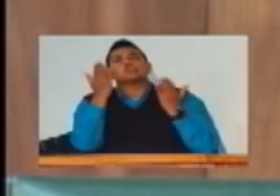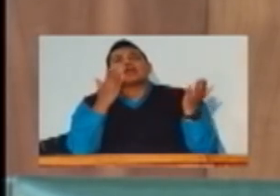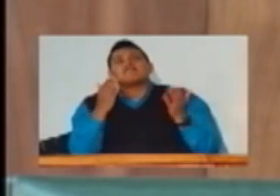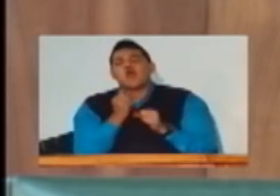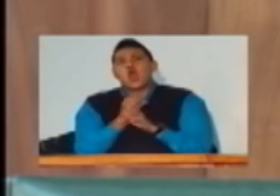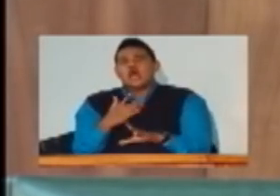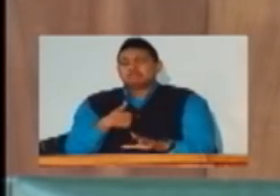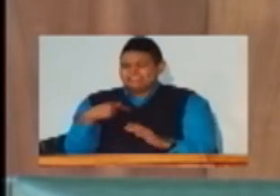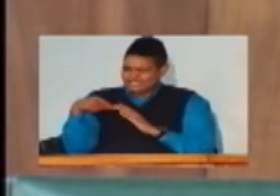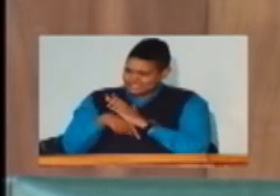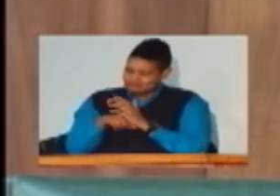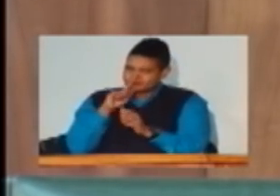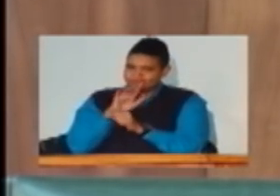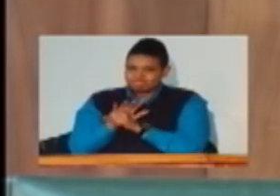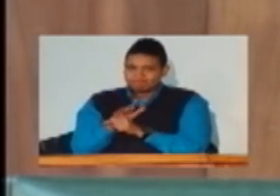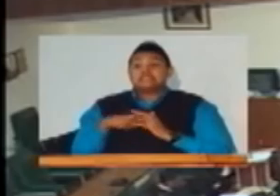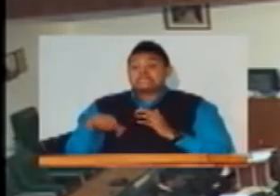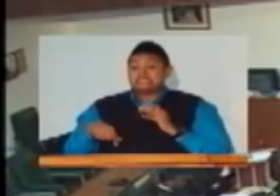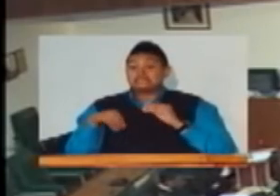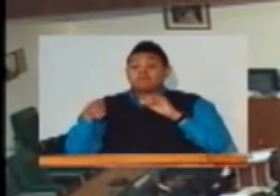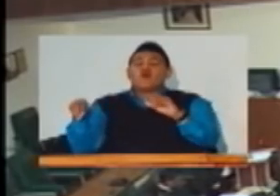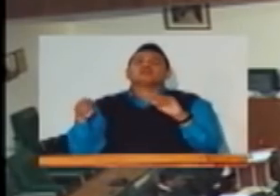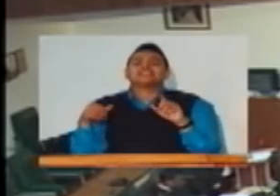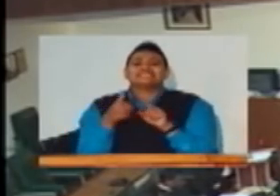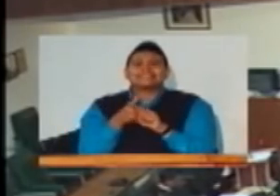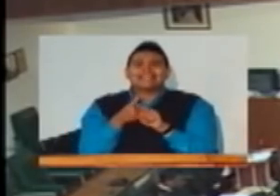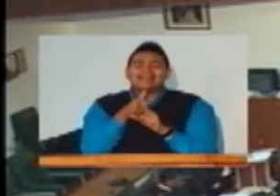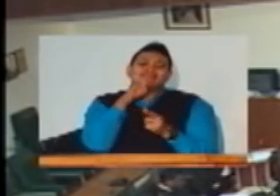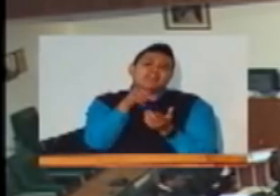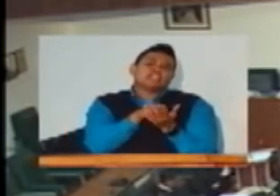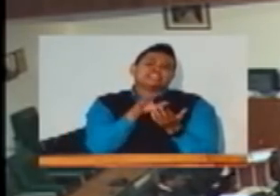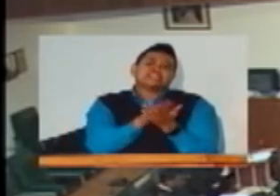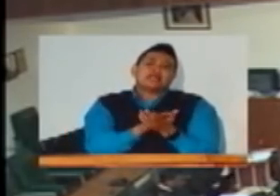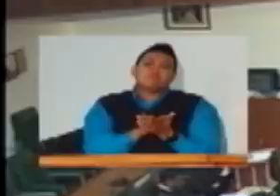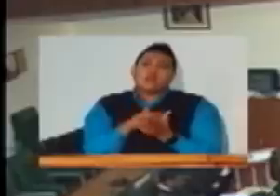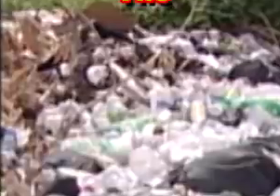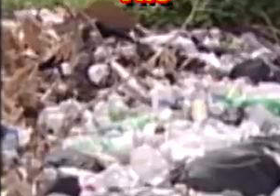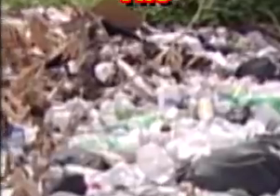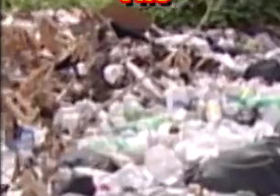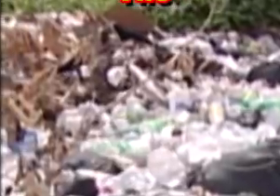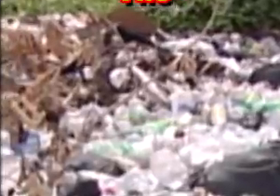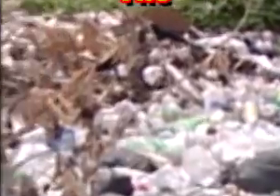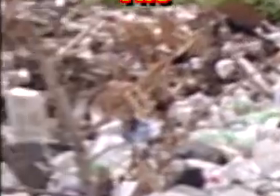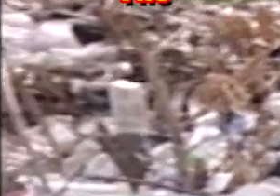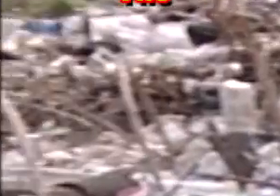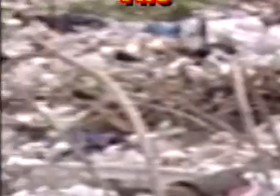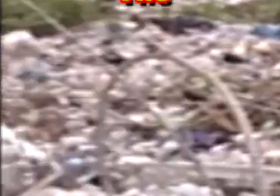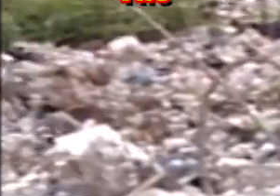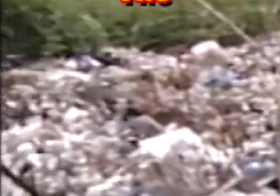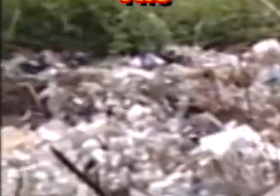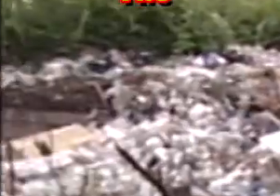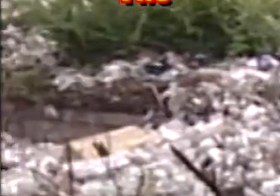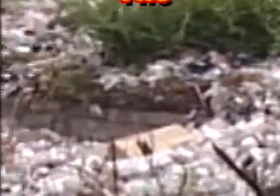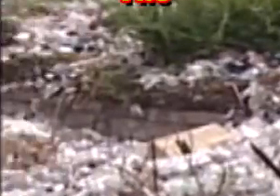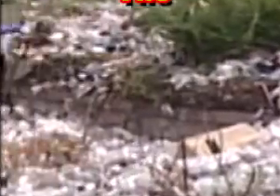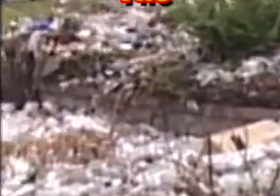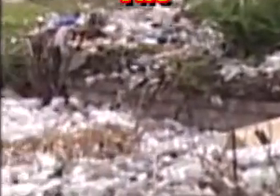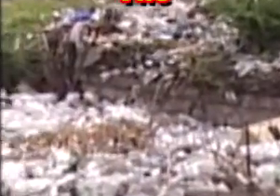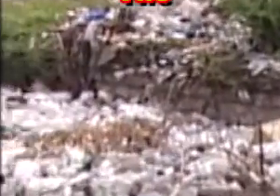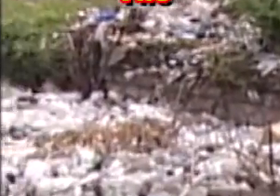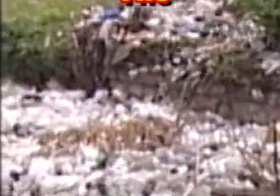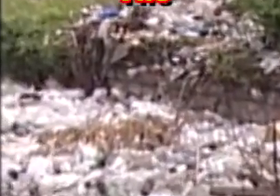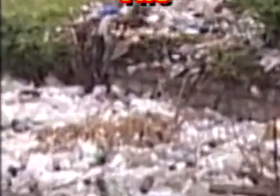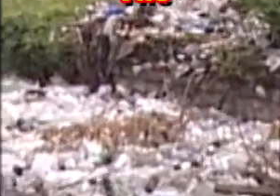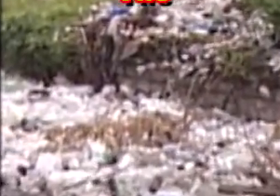Senator Matthew Samuda, was unanimously supported during last Friday's sitting of the Senate. Senator Samuda argued that styrofoam and